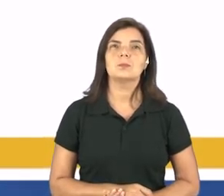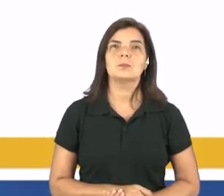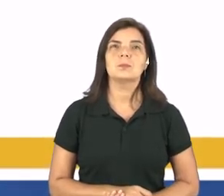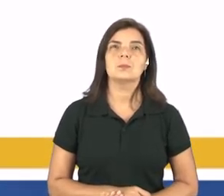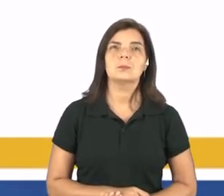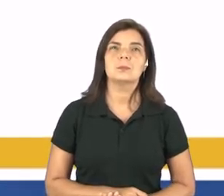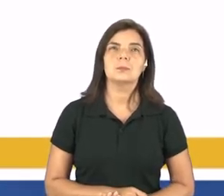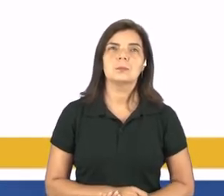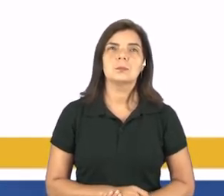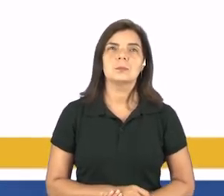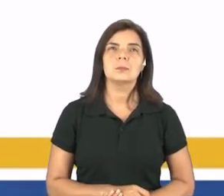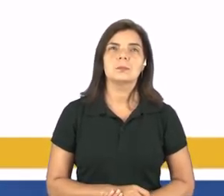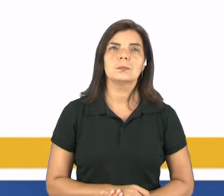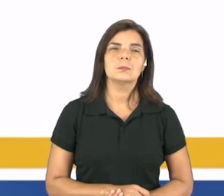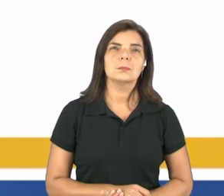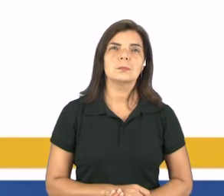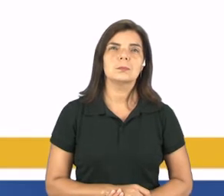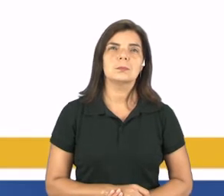How do you know all this?